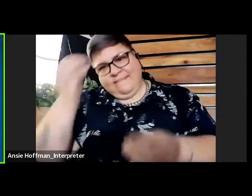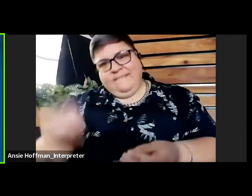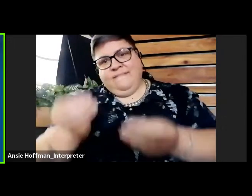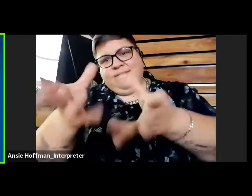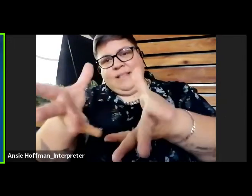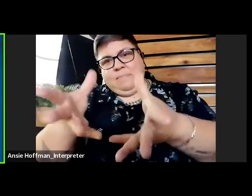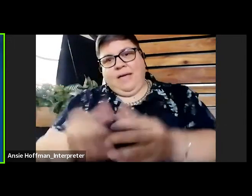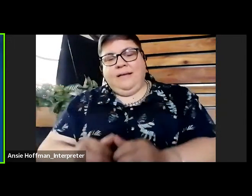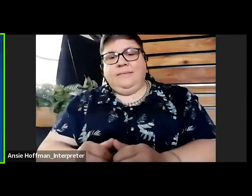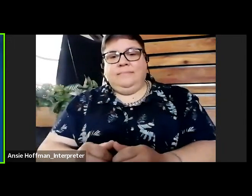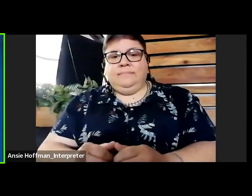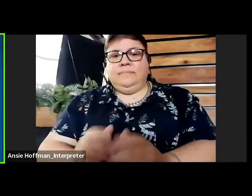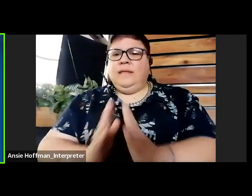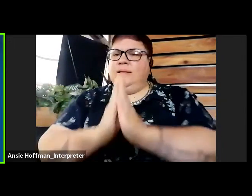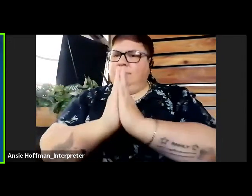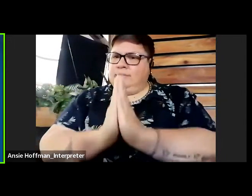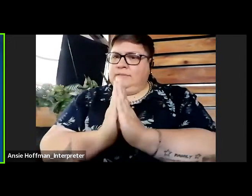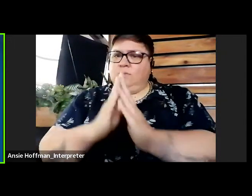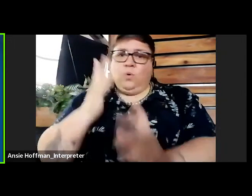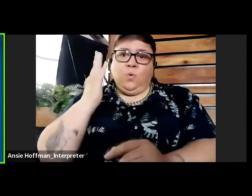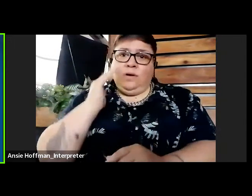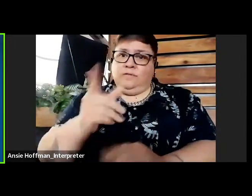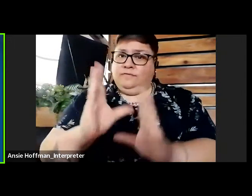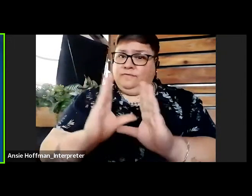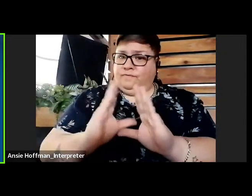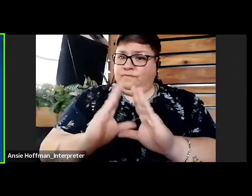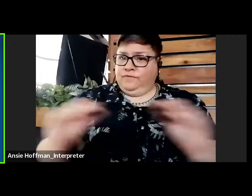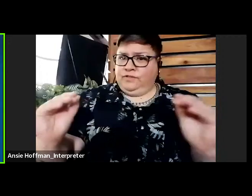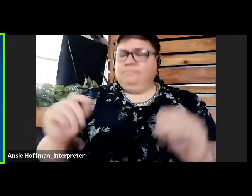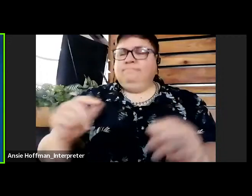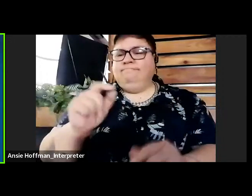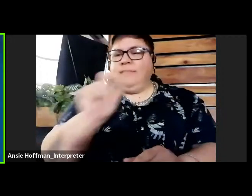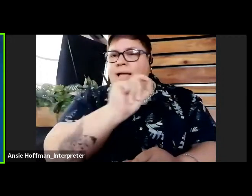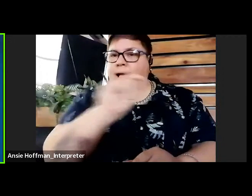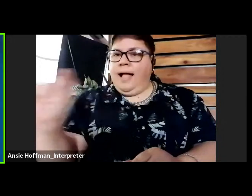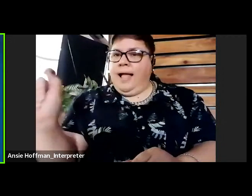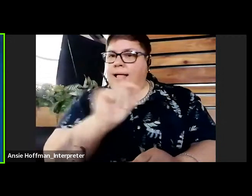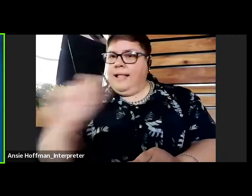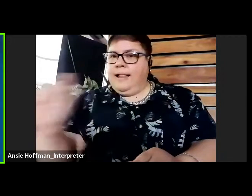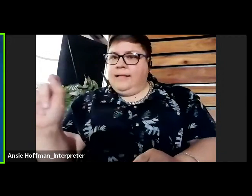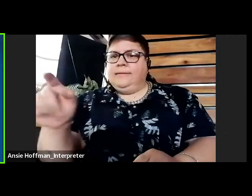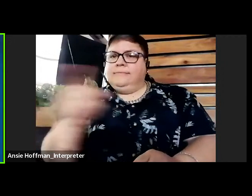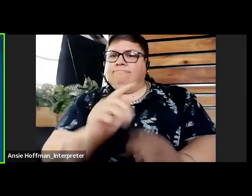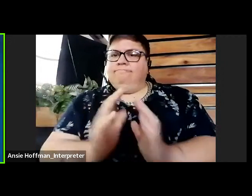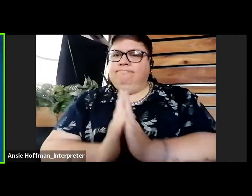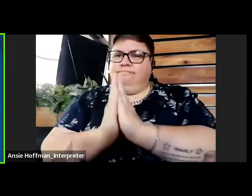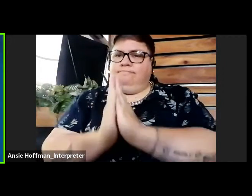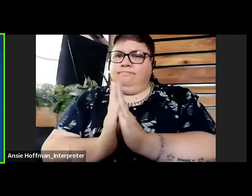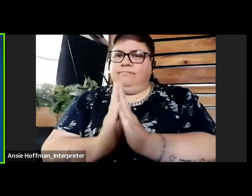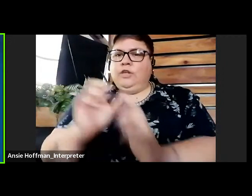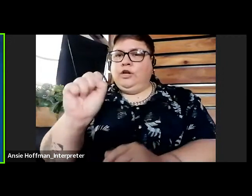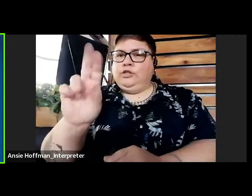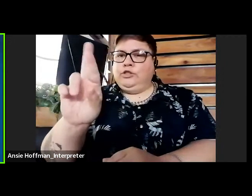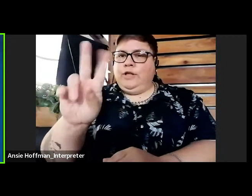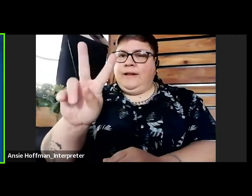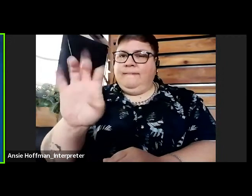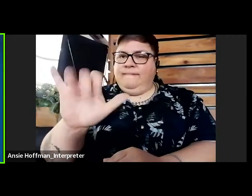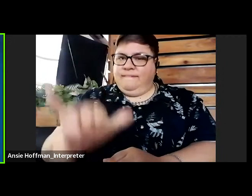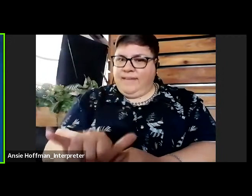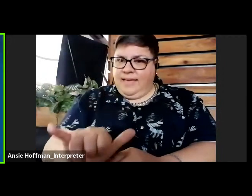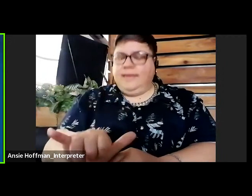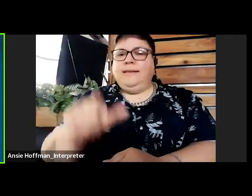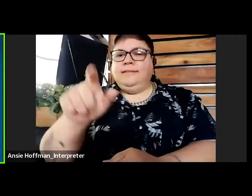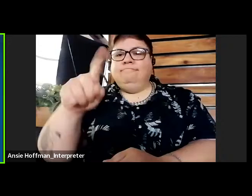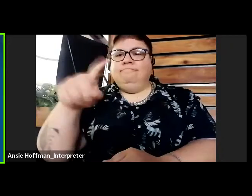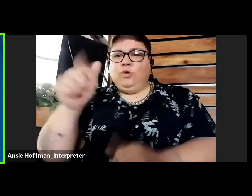that, please, guys, I would keep highlighting the issue of the survey that we have at the end of the session. Please do